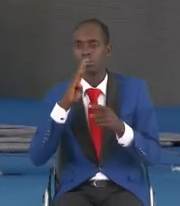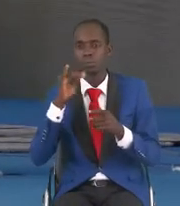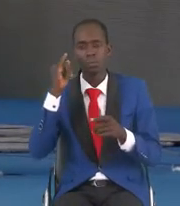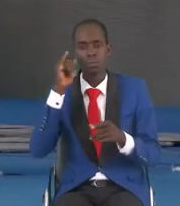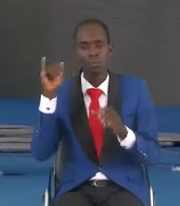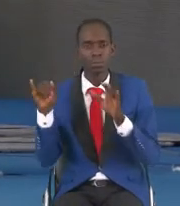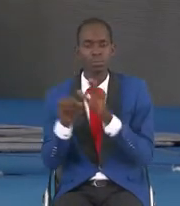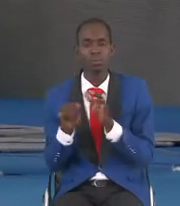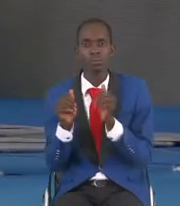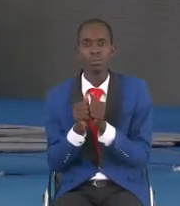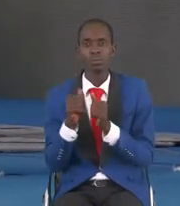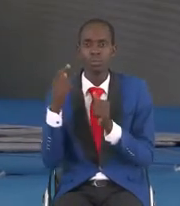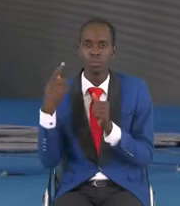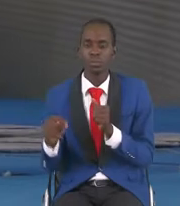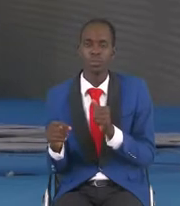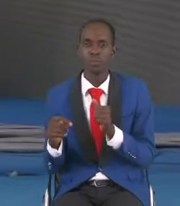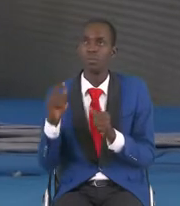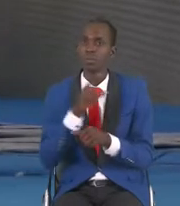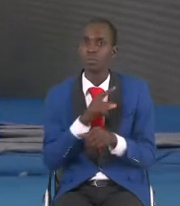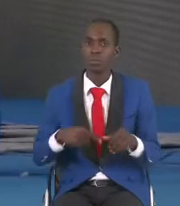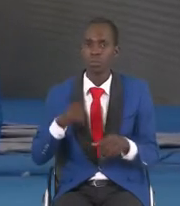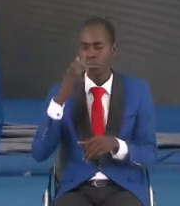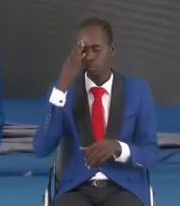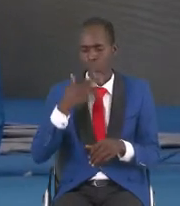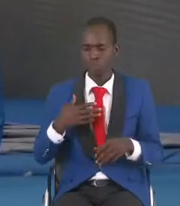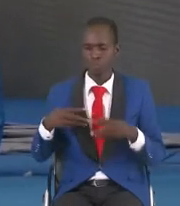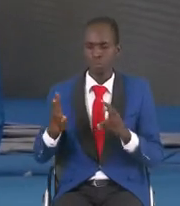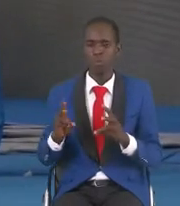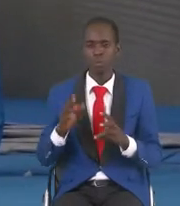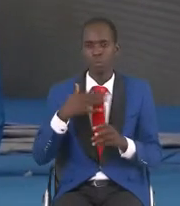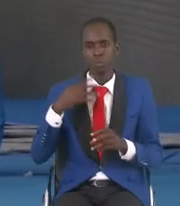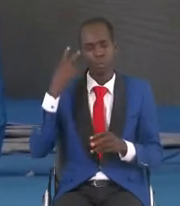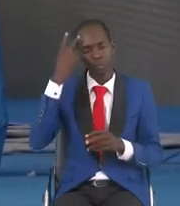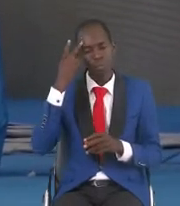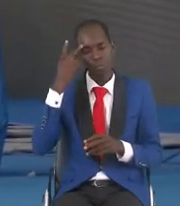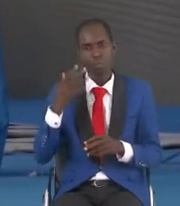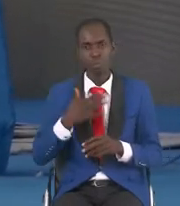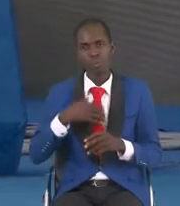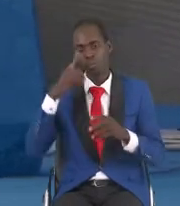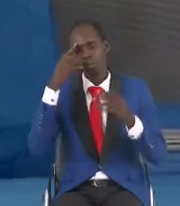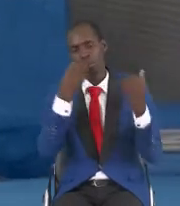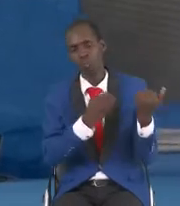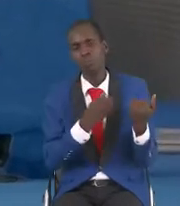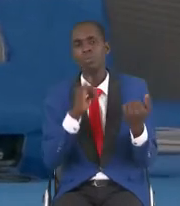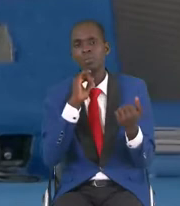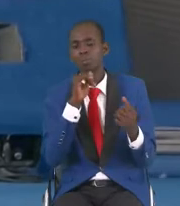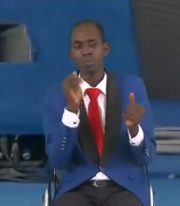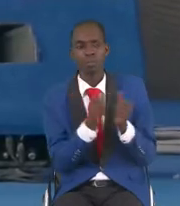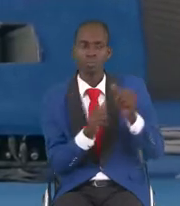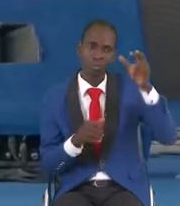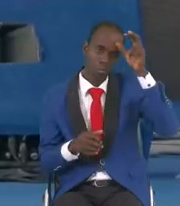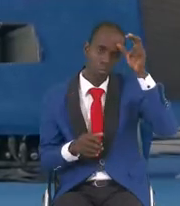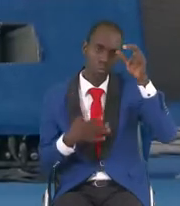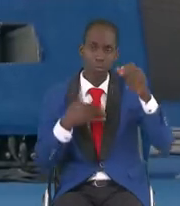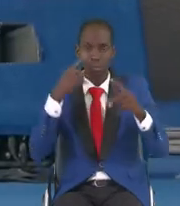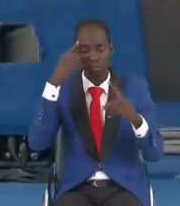my manner of life, and you know my purpose, and you know my faith. My faith is not in Satan. My faith is not